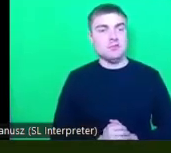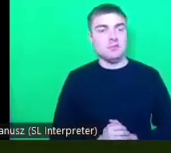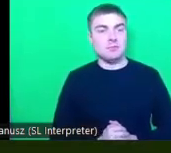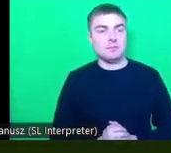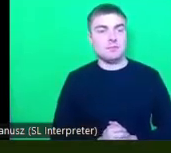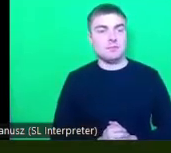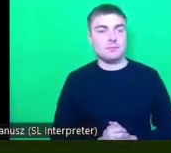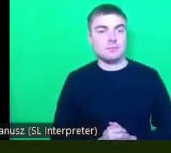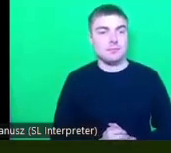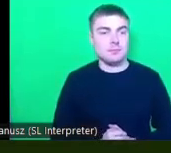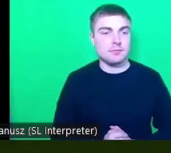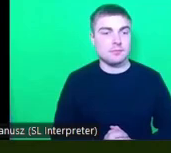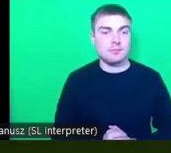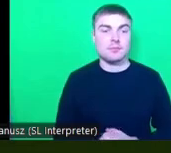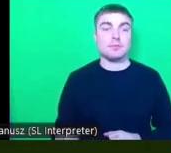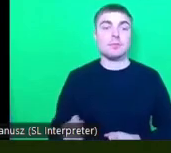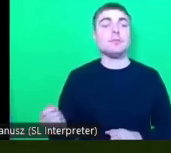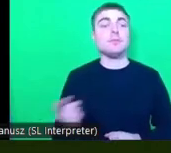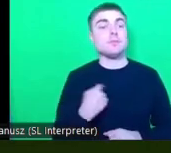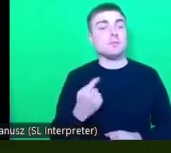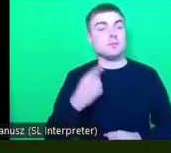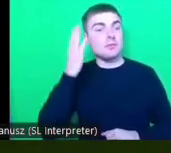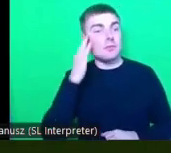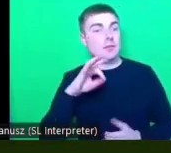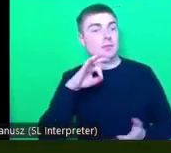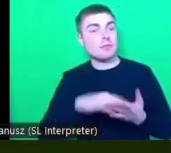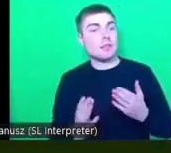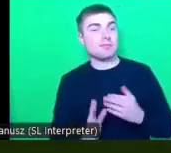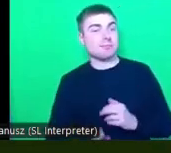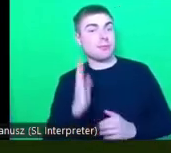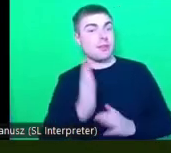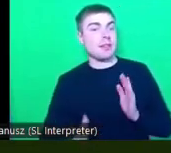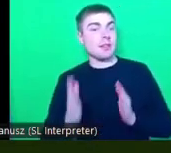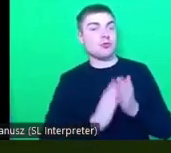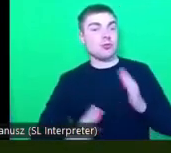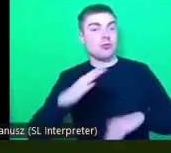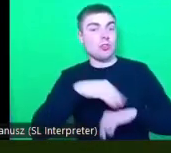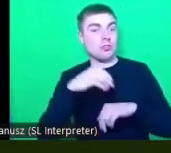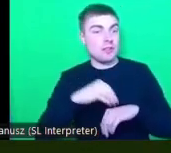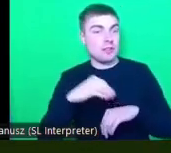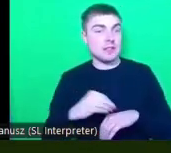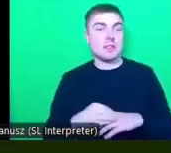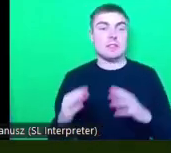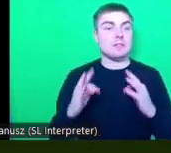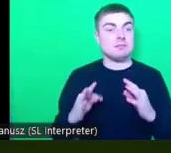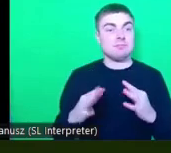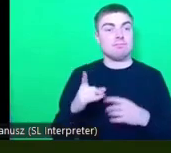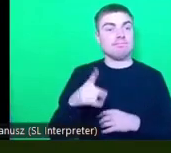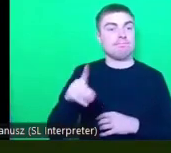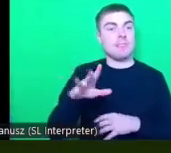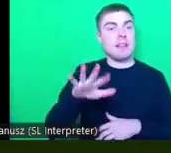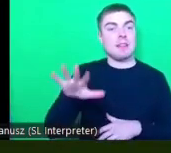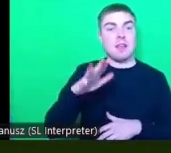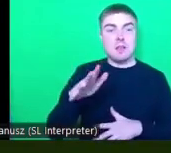actually increasing their distribution range also down to the southern parts of Scandinavia where we have. So we have actually 4